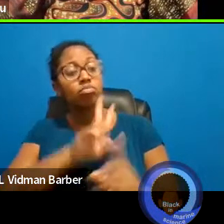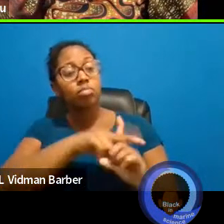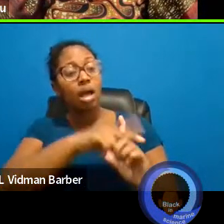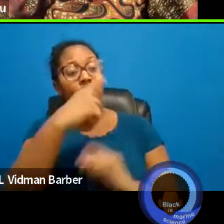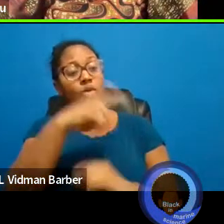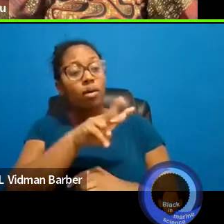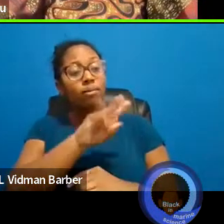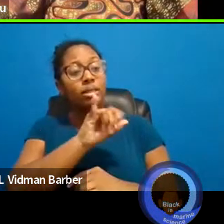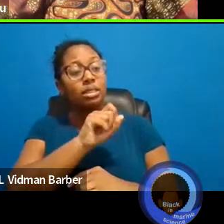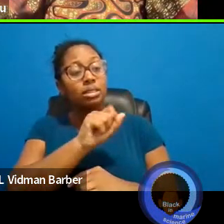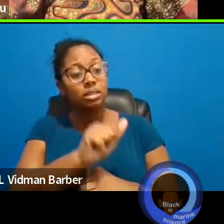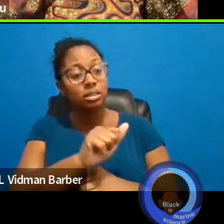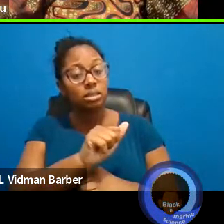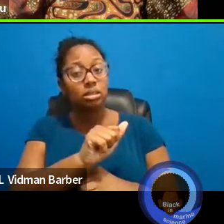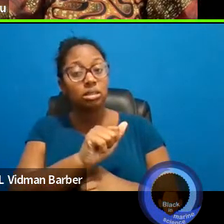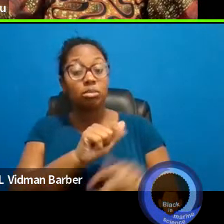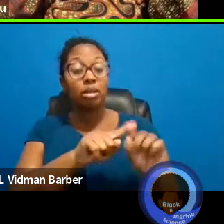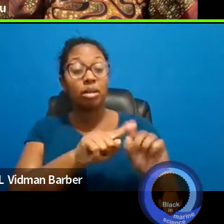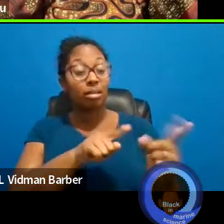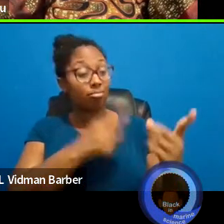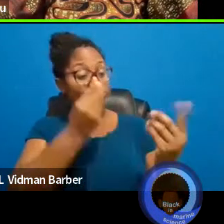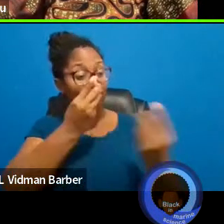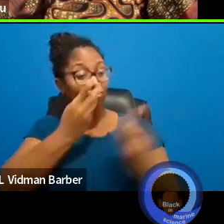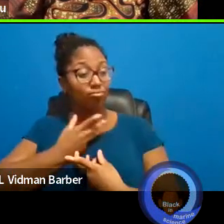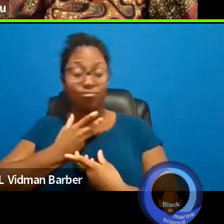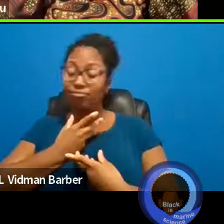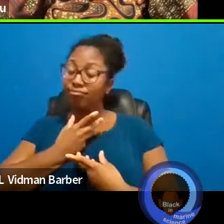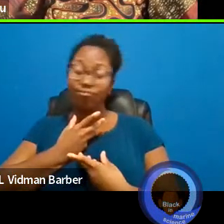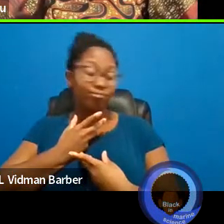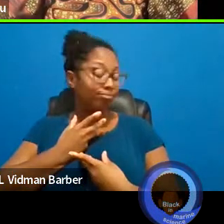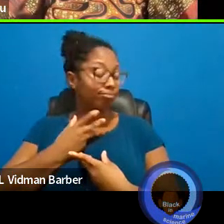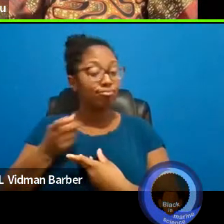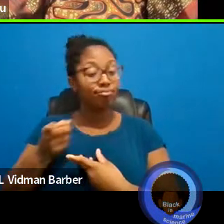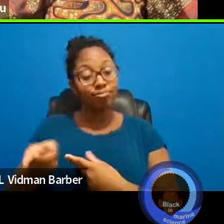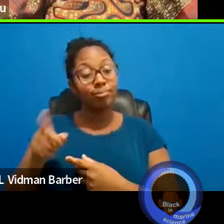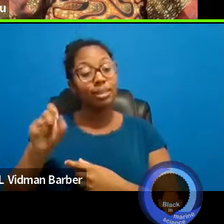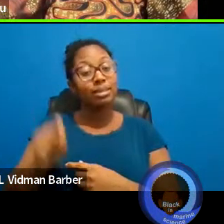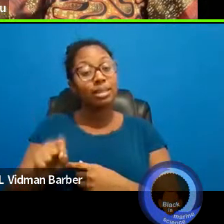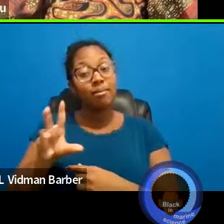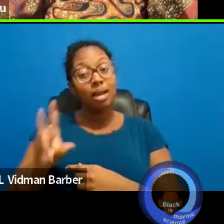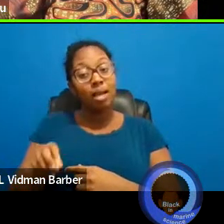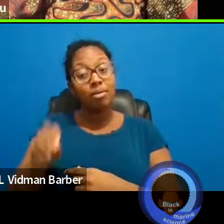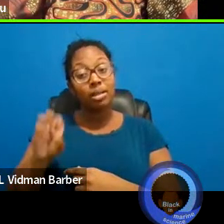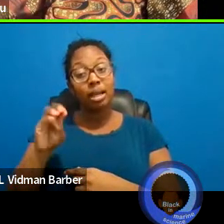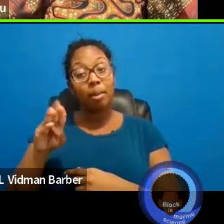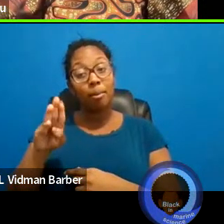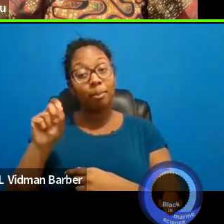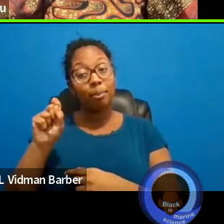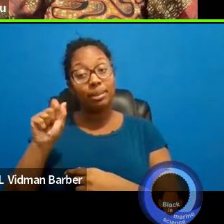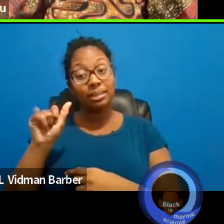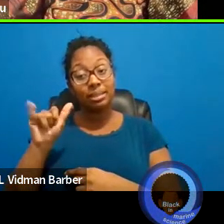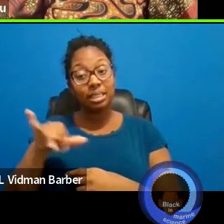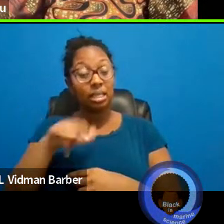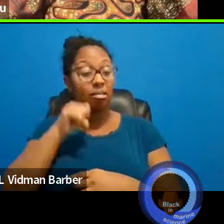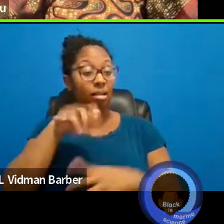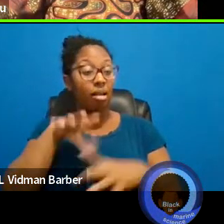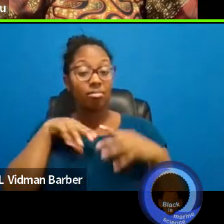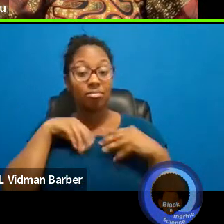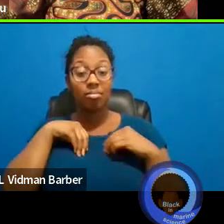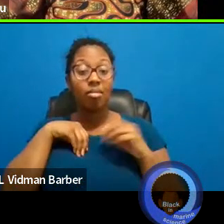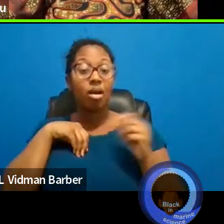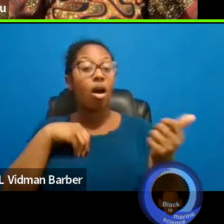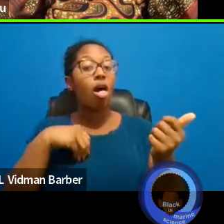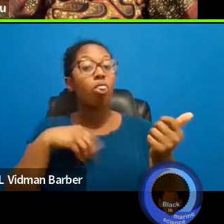a visa, only to be told that the South African embassy is not taking any other